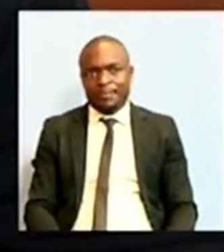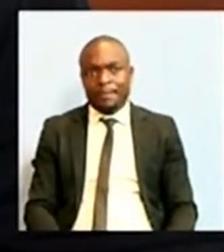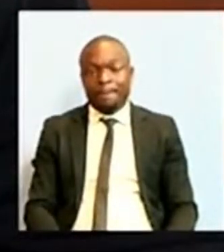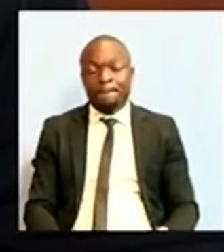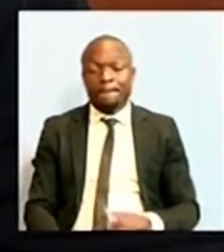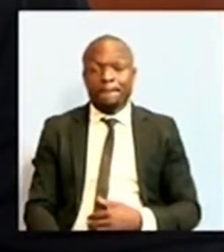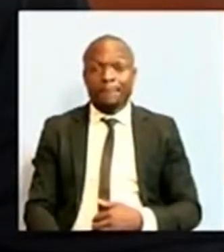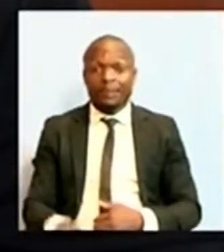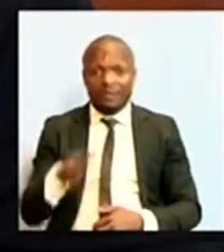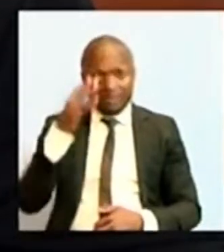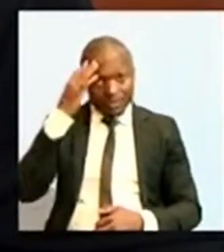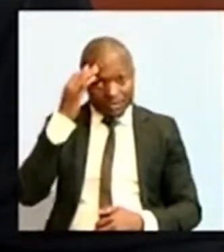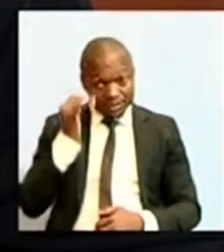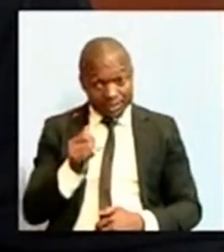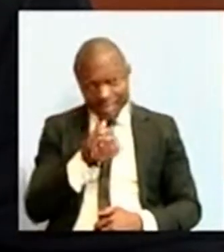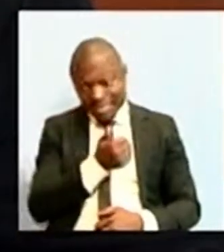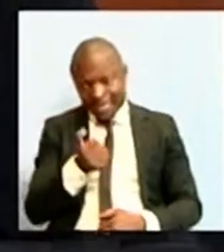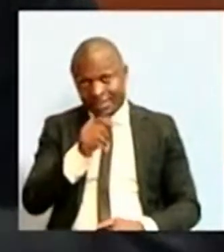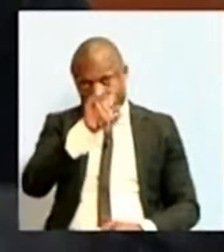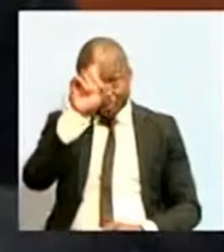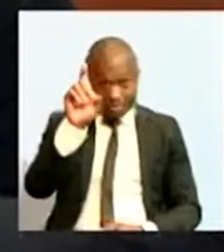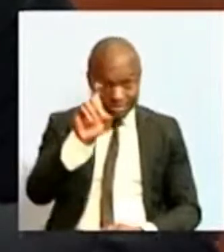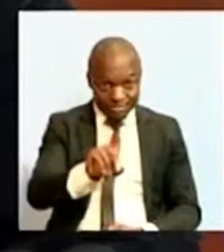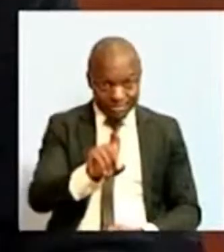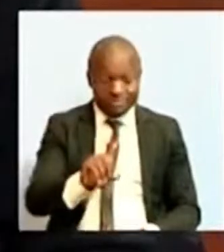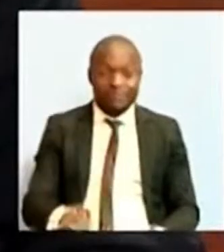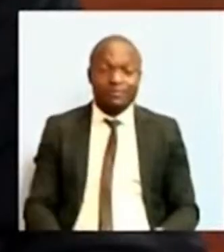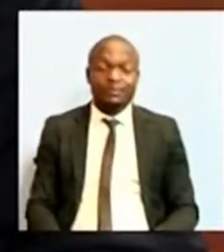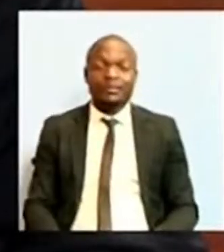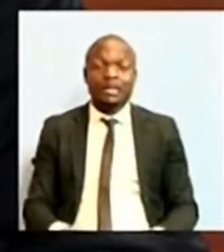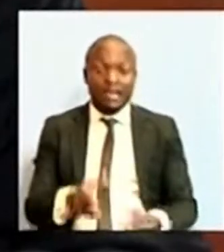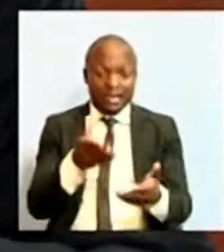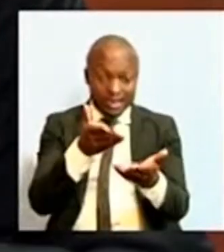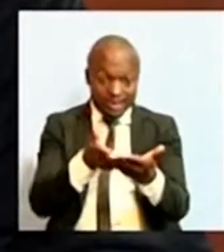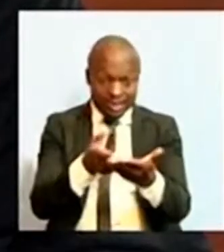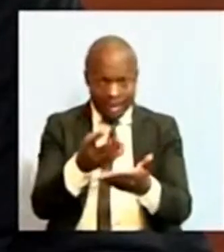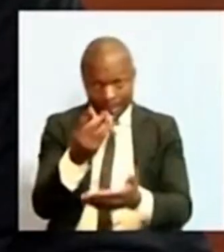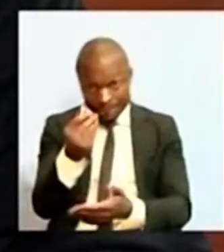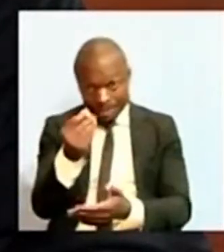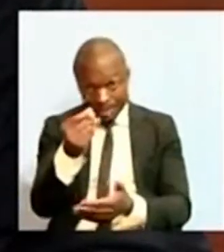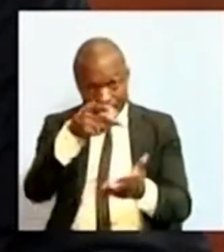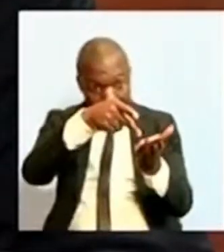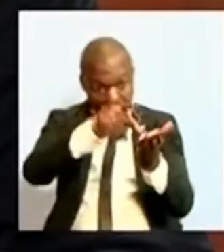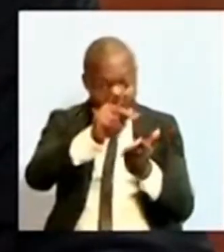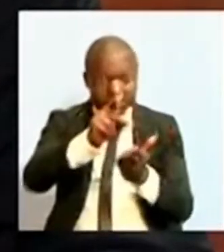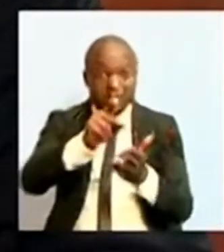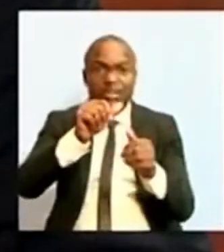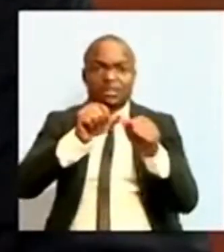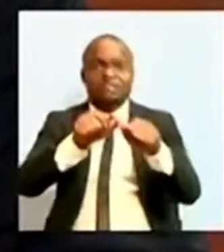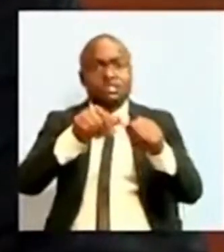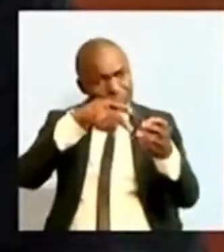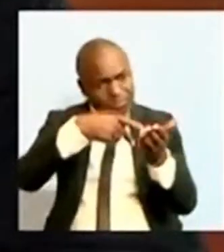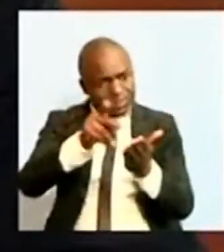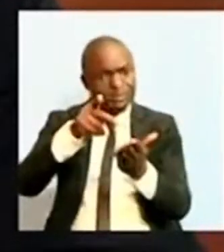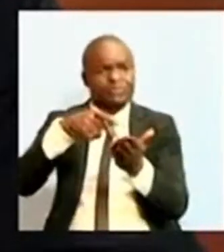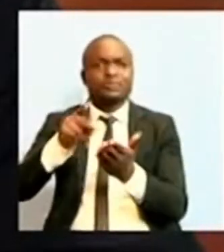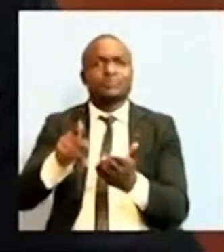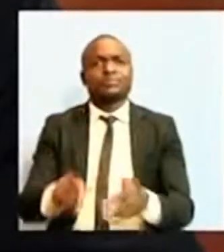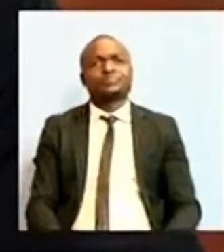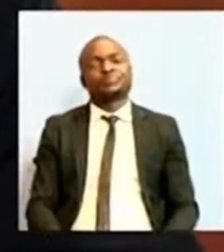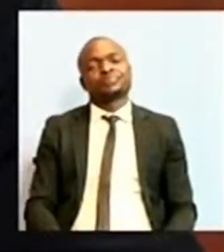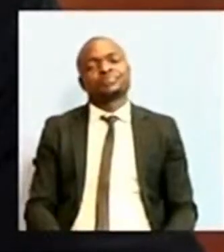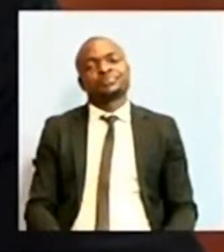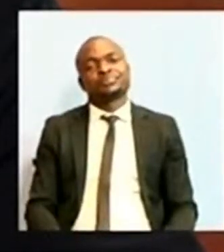Hence my other question, this amount paid, so you are still paying.